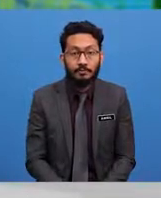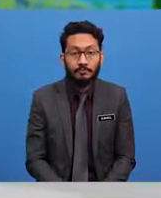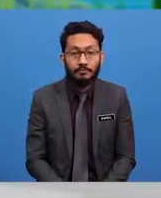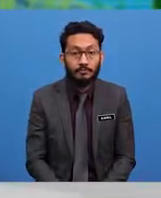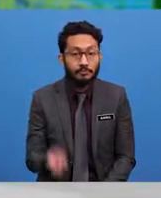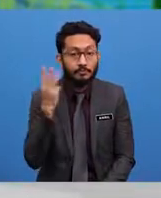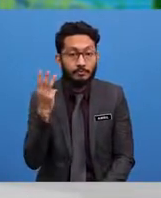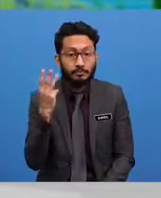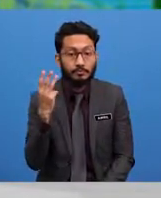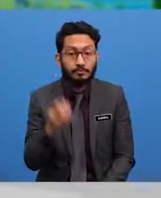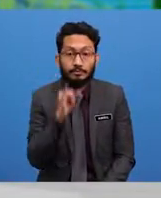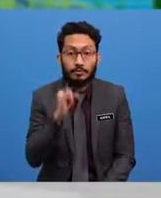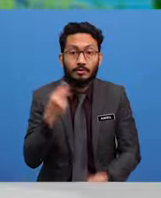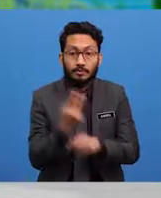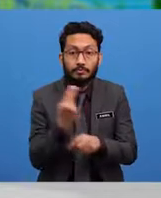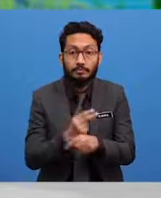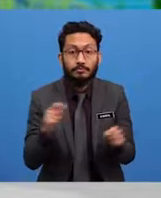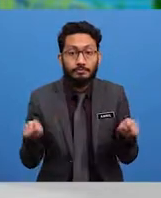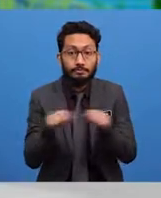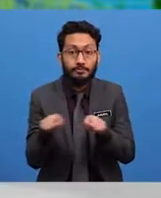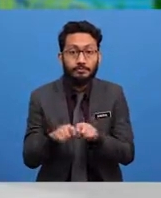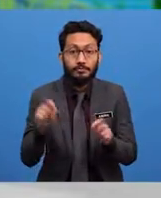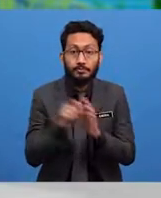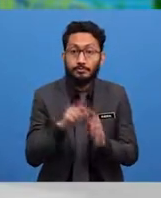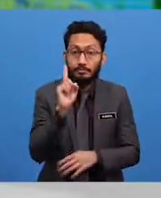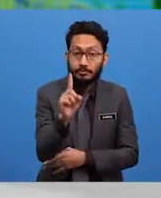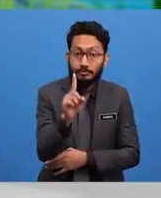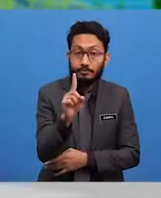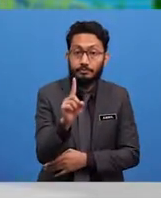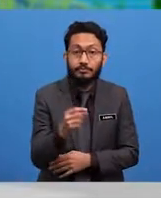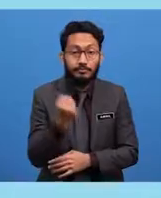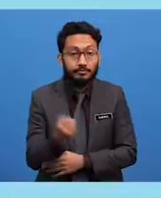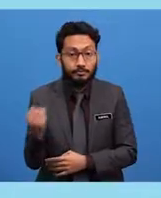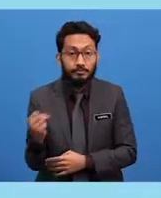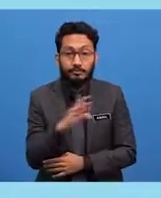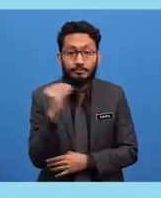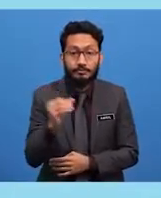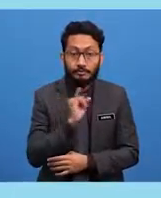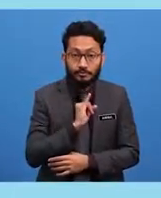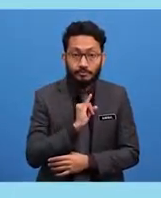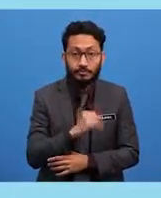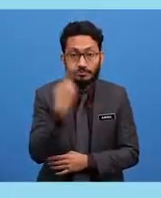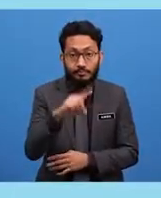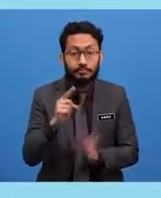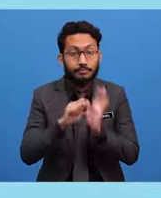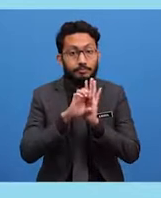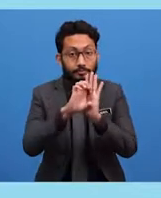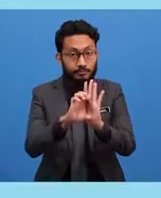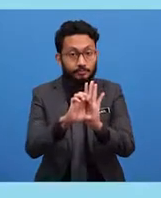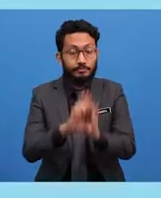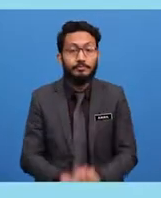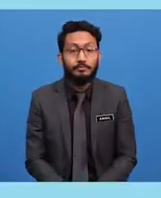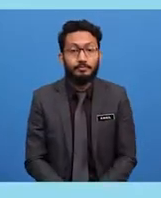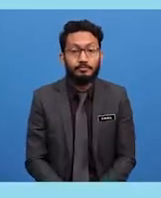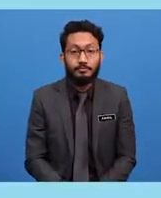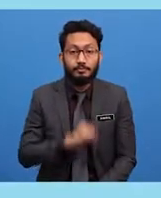Was is used together with singular subject and I. For example,